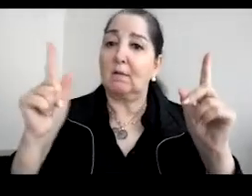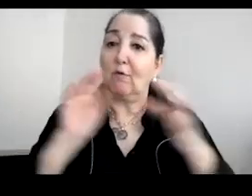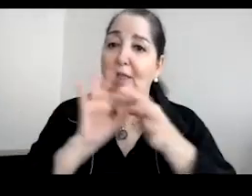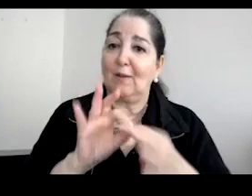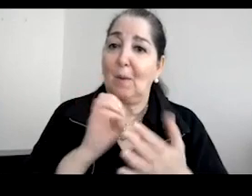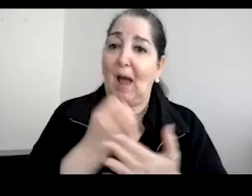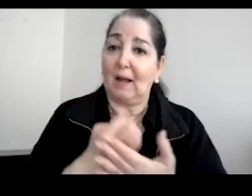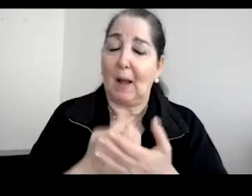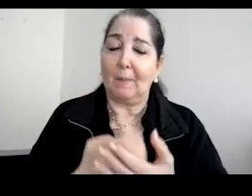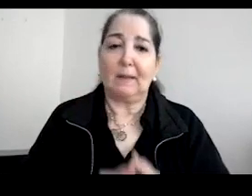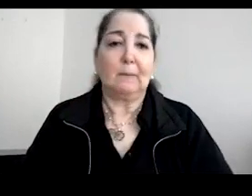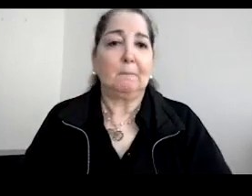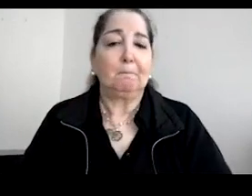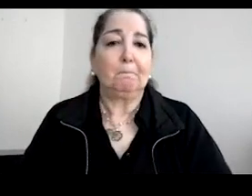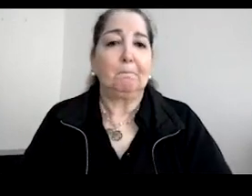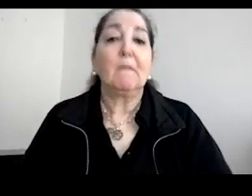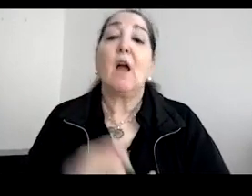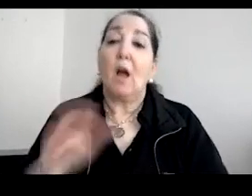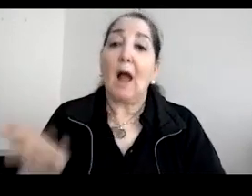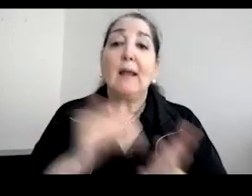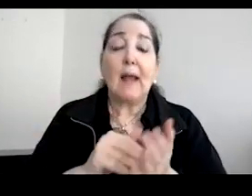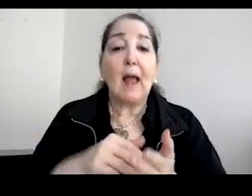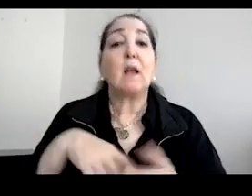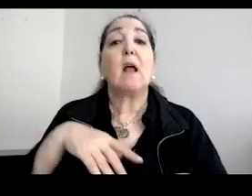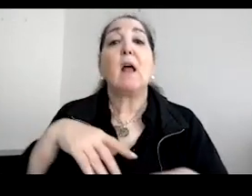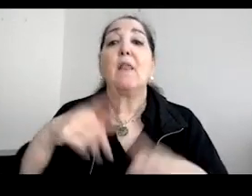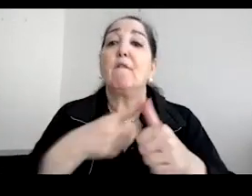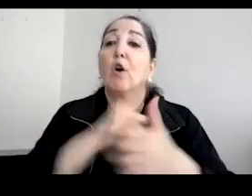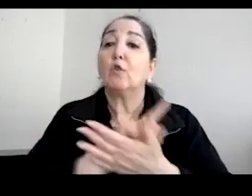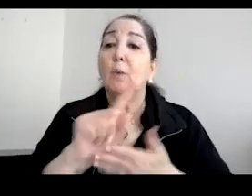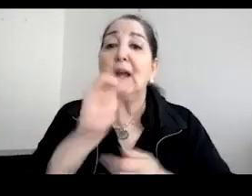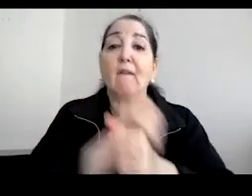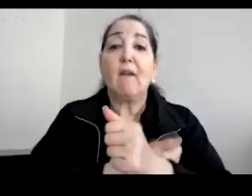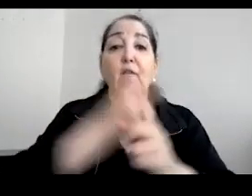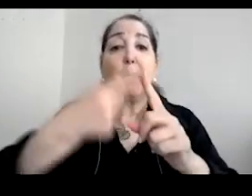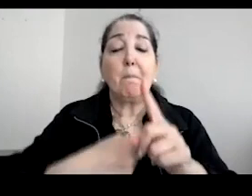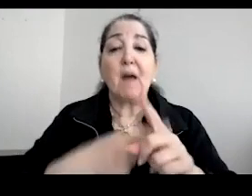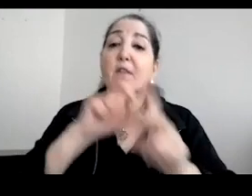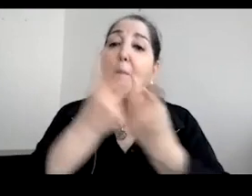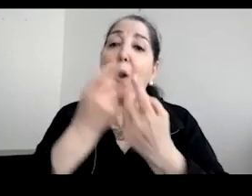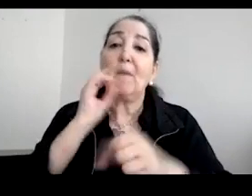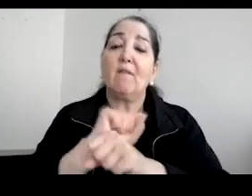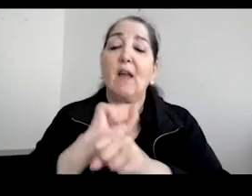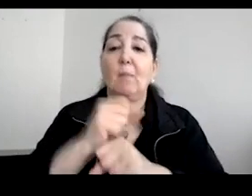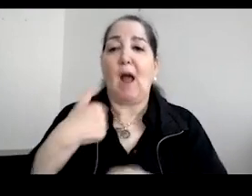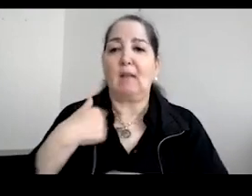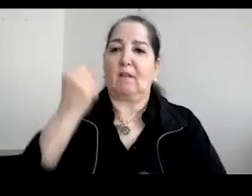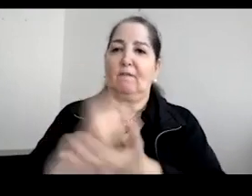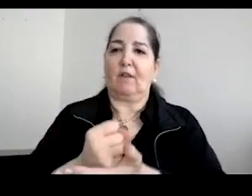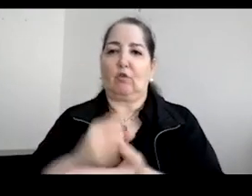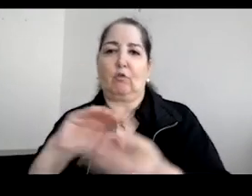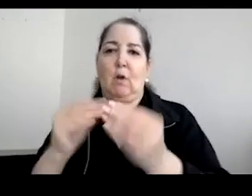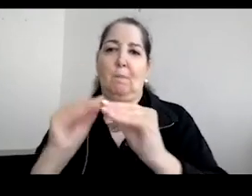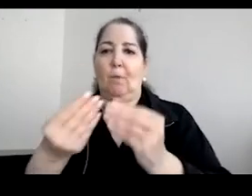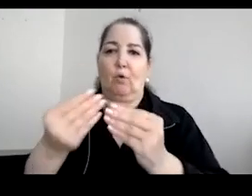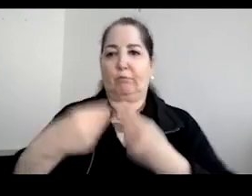again, the first week of every month, the Department of Labor announces, kind of releases the official data on what's happened to the economy in the